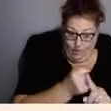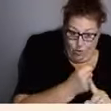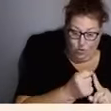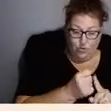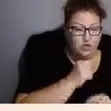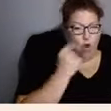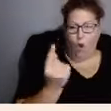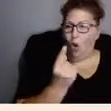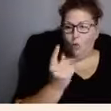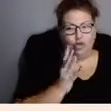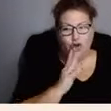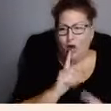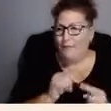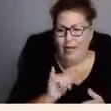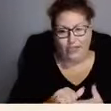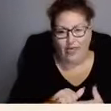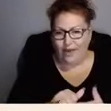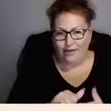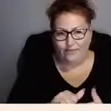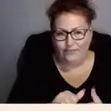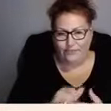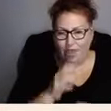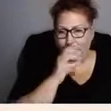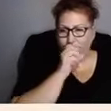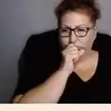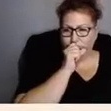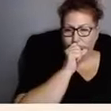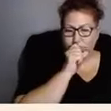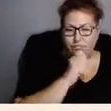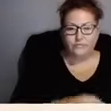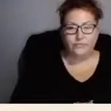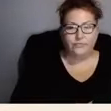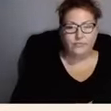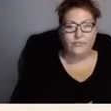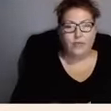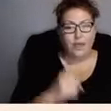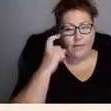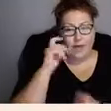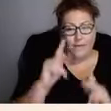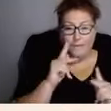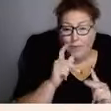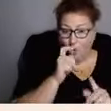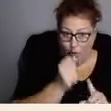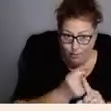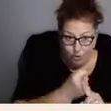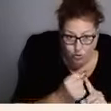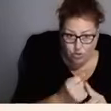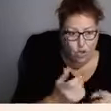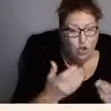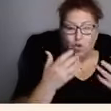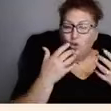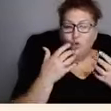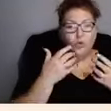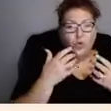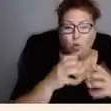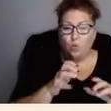about it. The abusers make the person who's being abused be